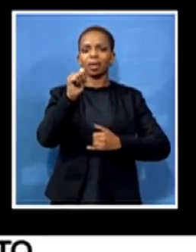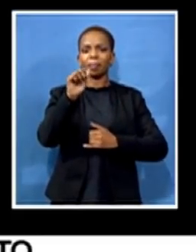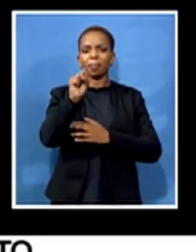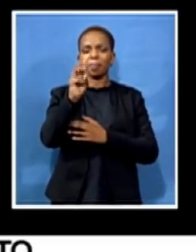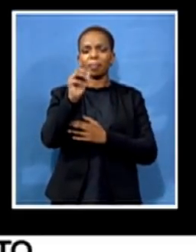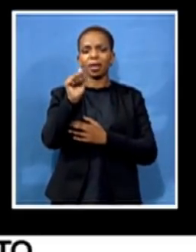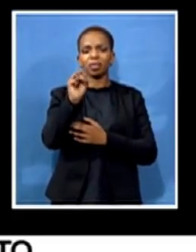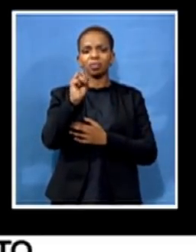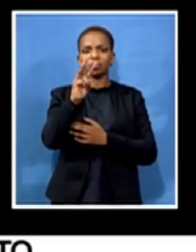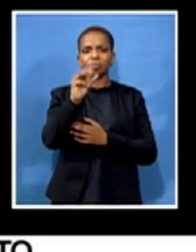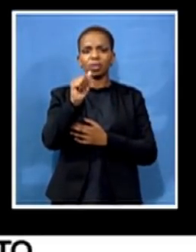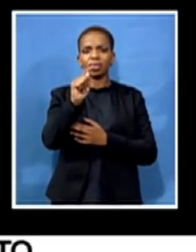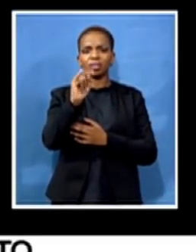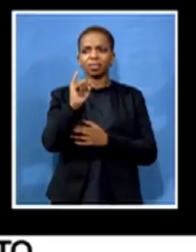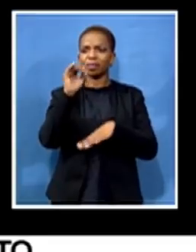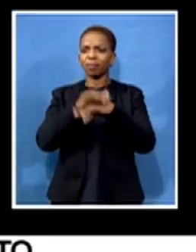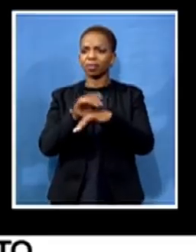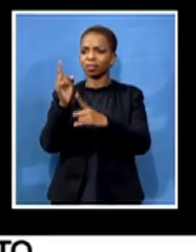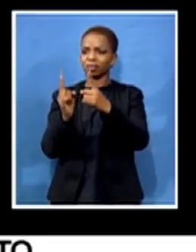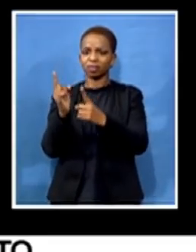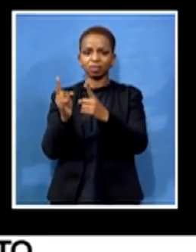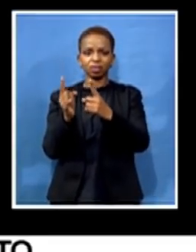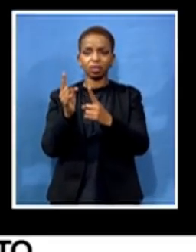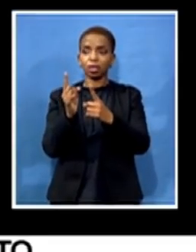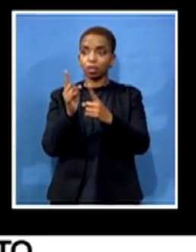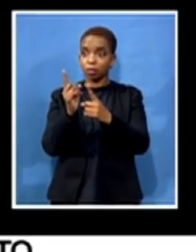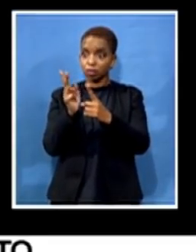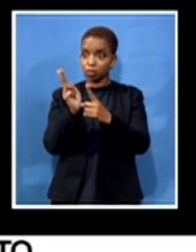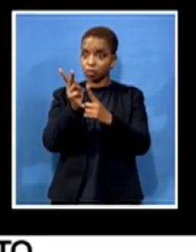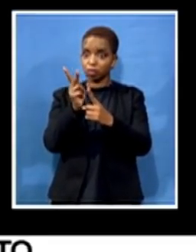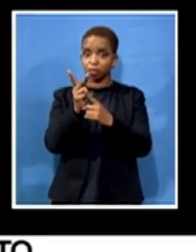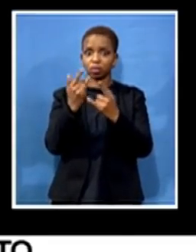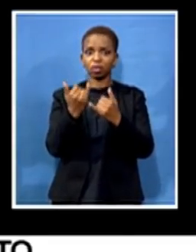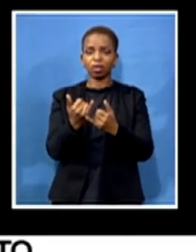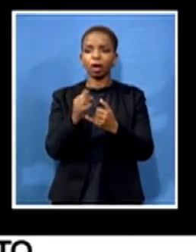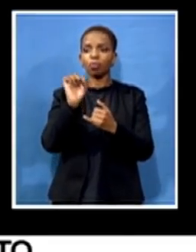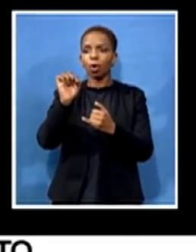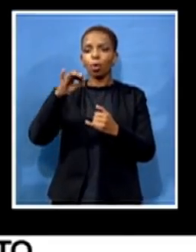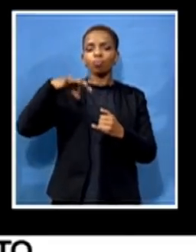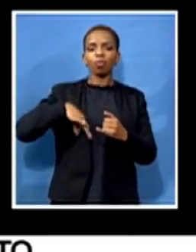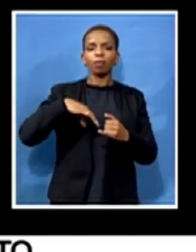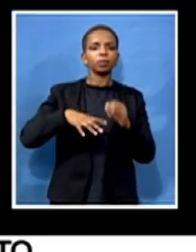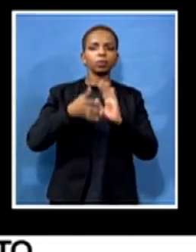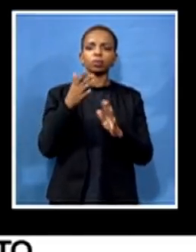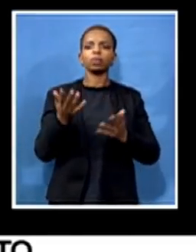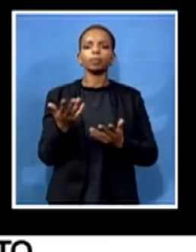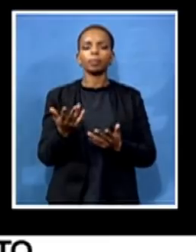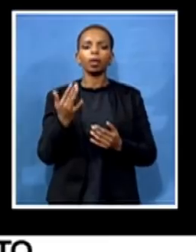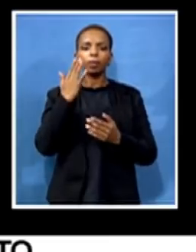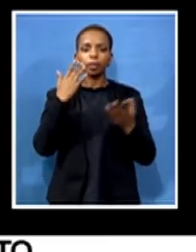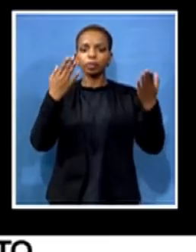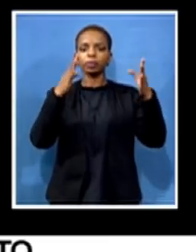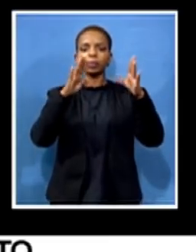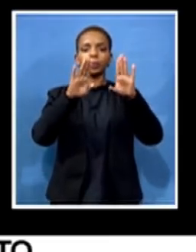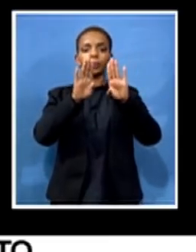travel partners be going with your profits once the lockdown is completely lifted, Minister?